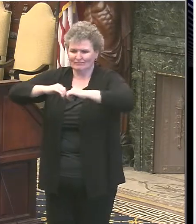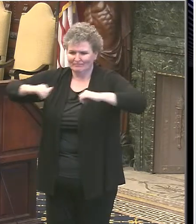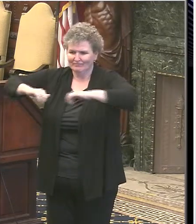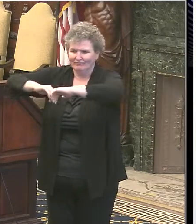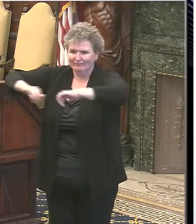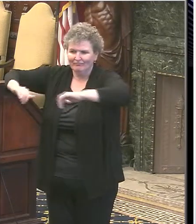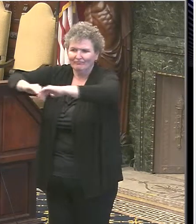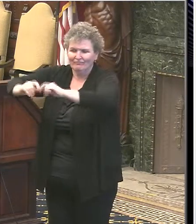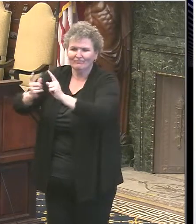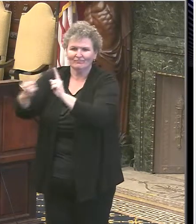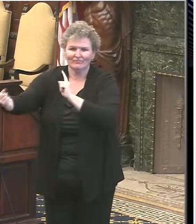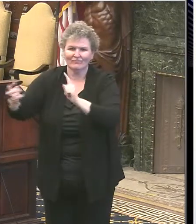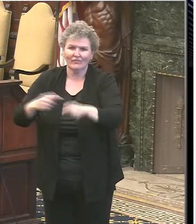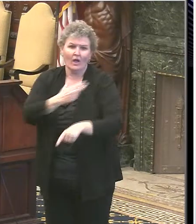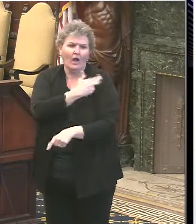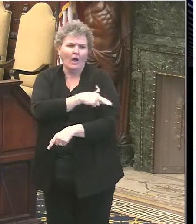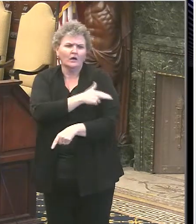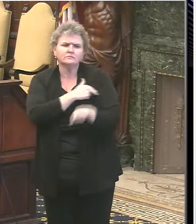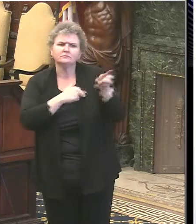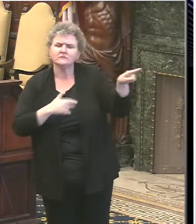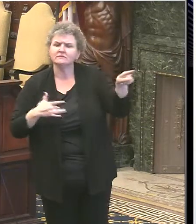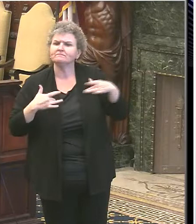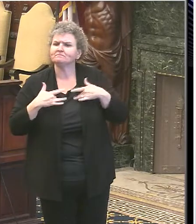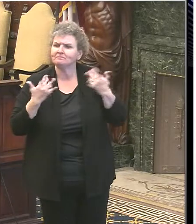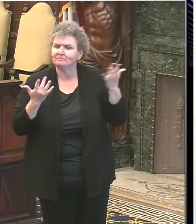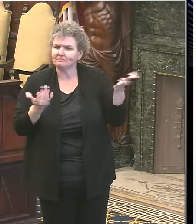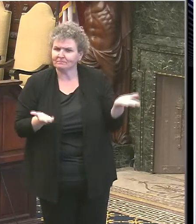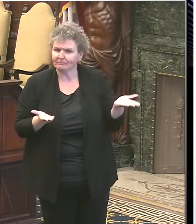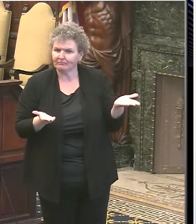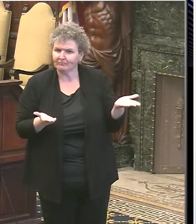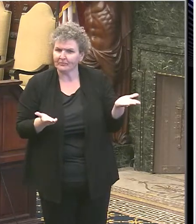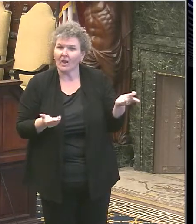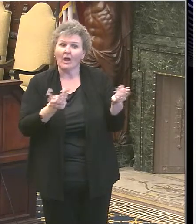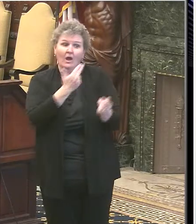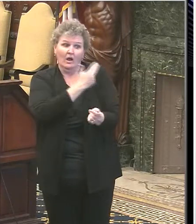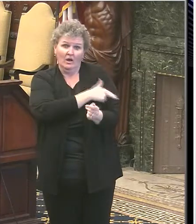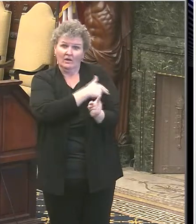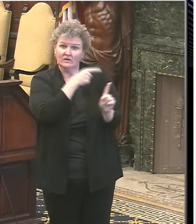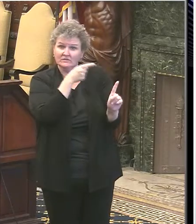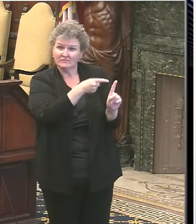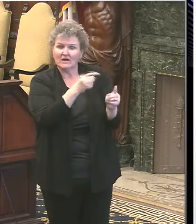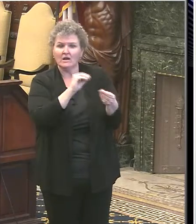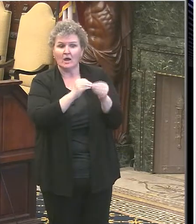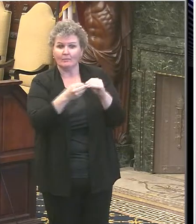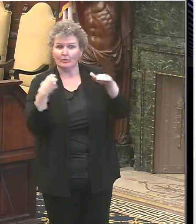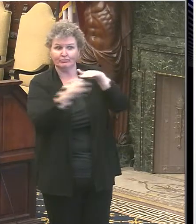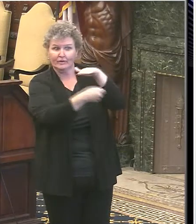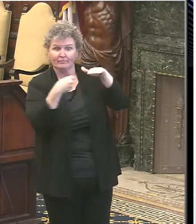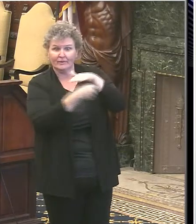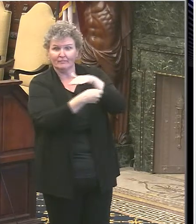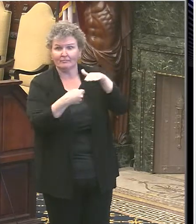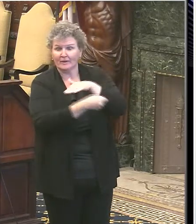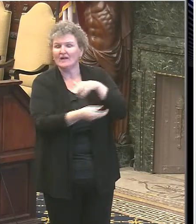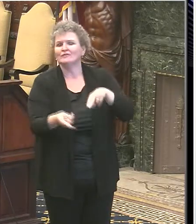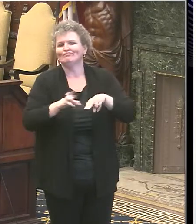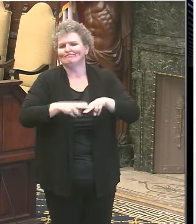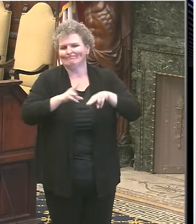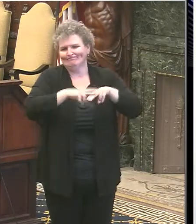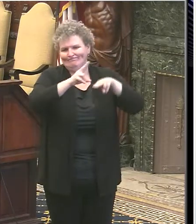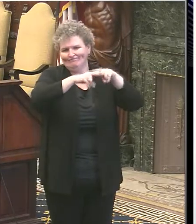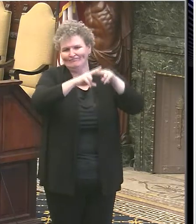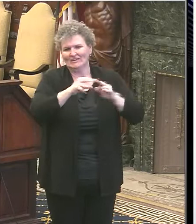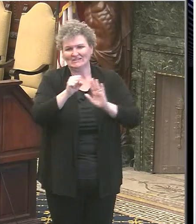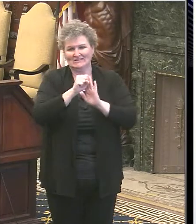What about hospitals in the city? Well, the number of people who are hospitalized with COVID is growing here in Philadelphia and in the state as a whole. The